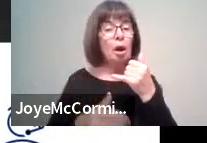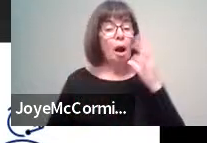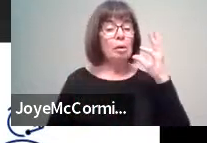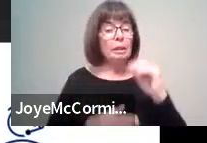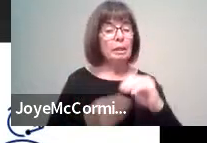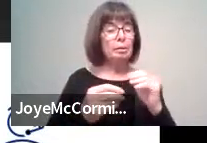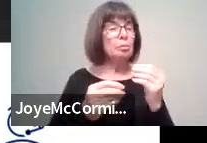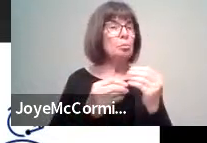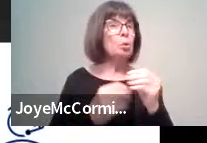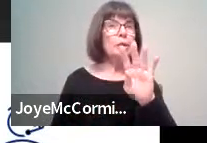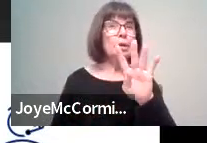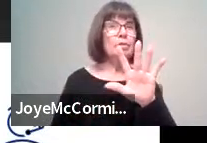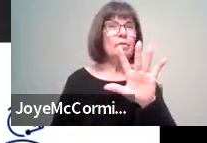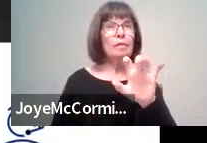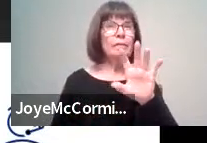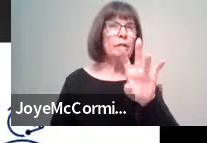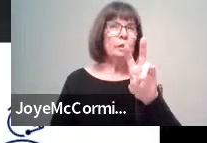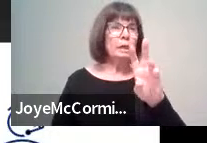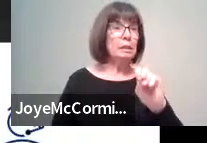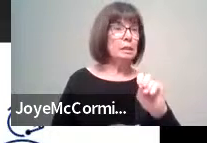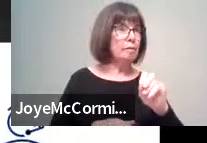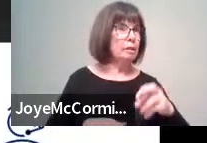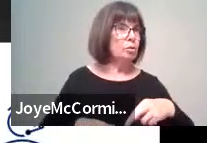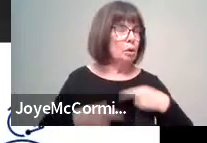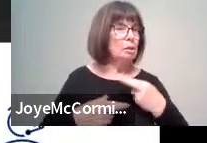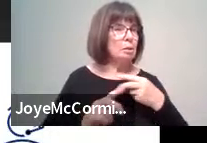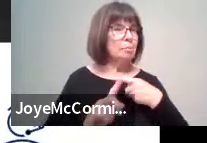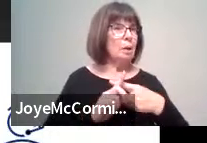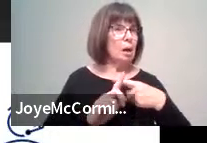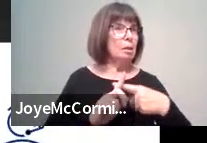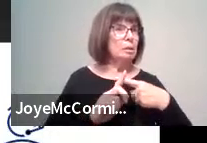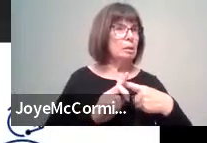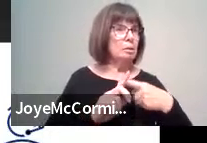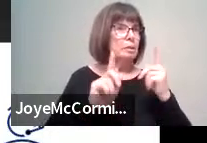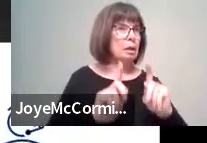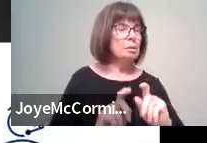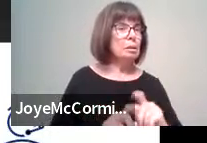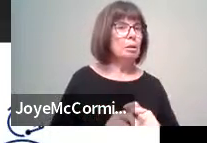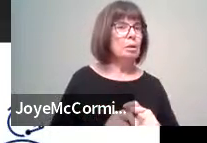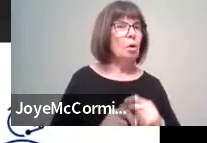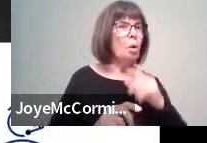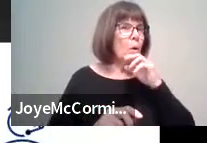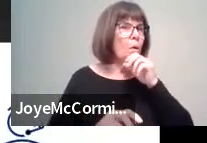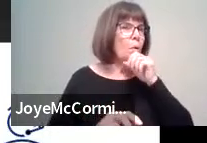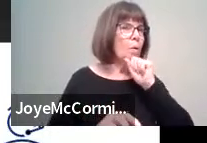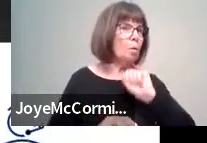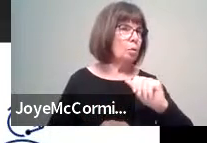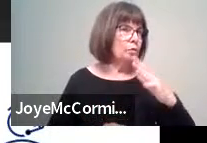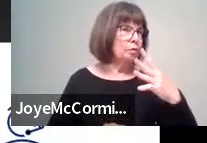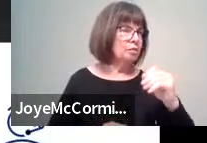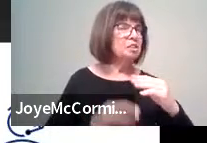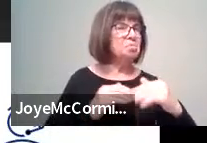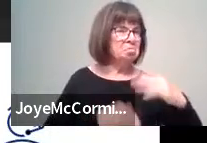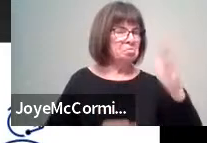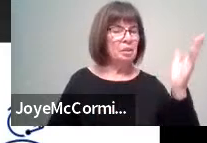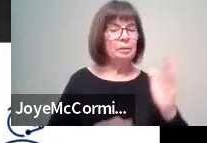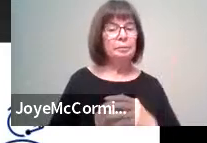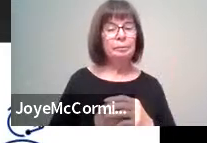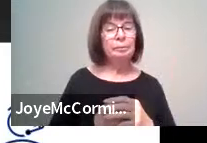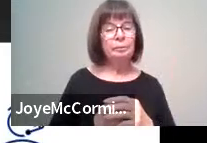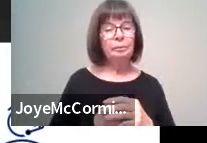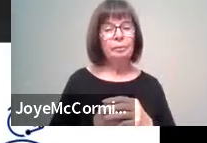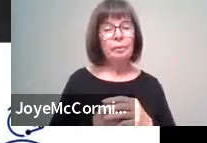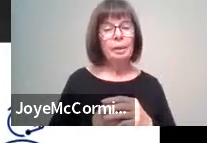570 residents who tested positive that are over age 50 or older in priority zip codes. So we're